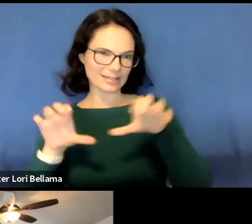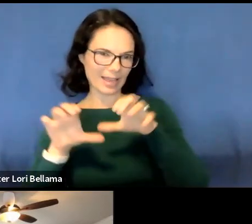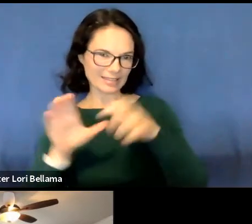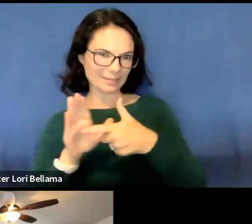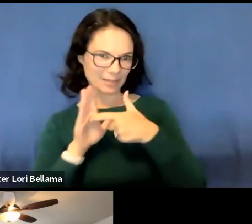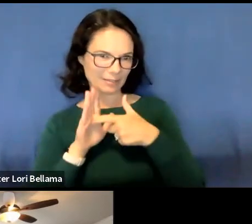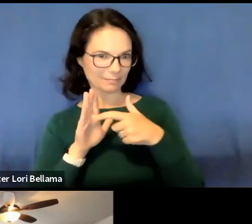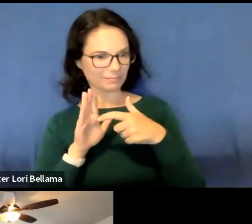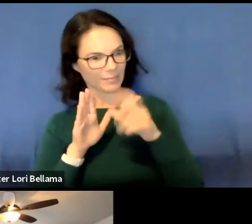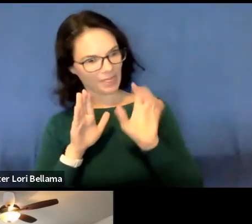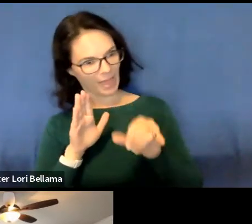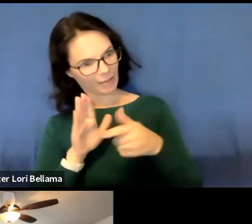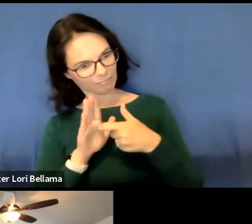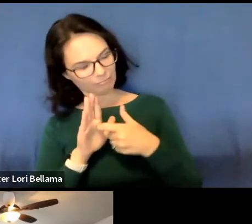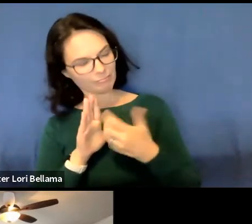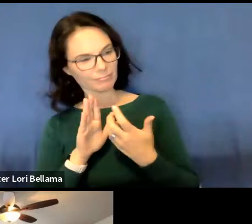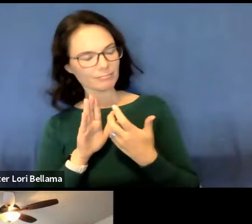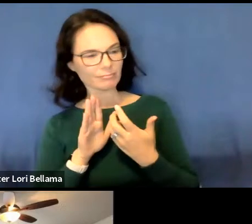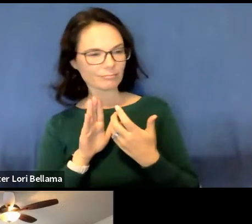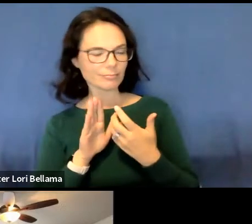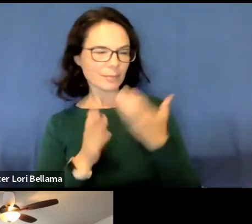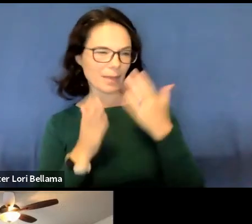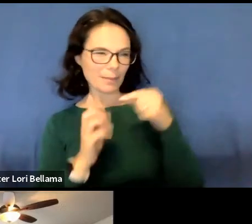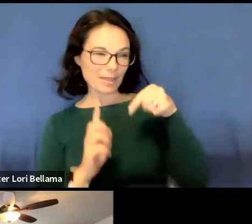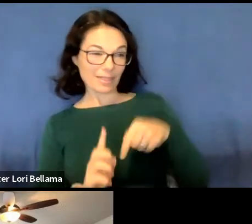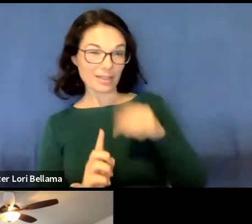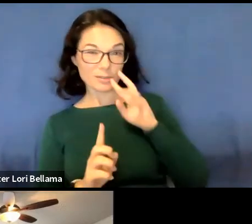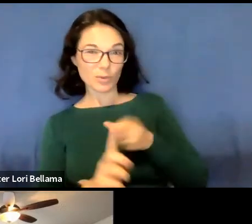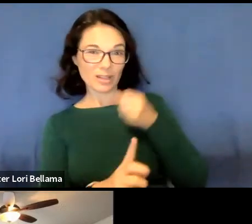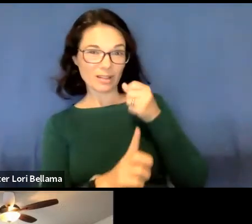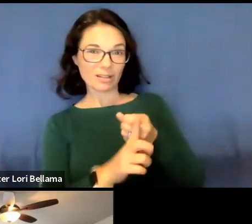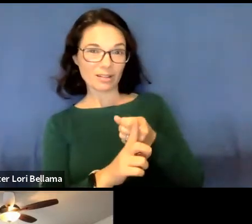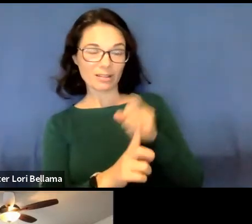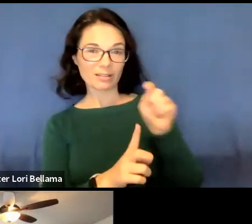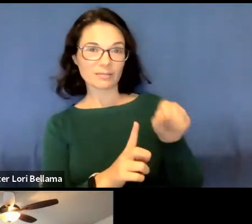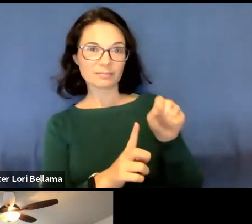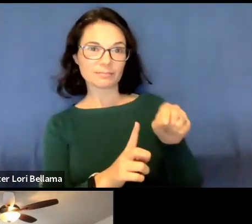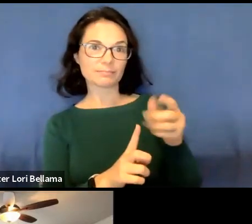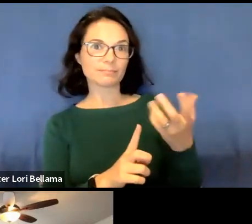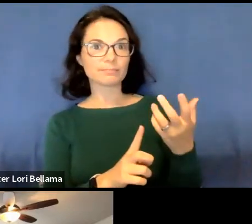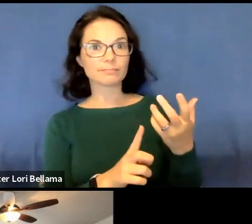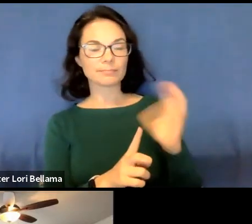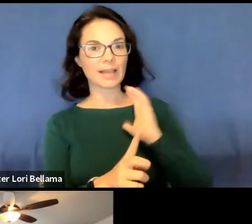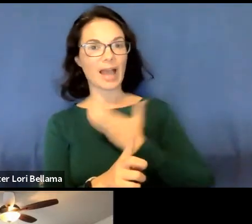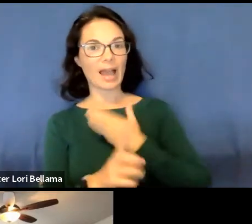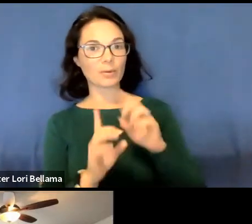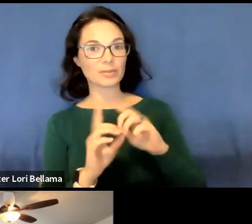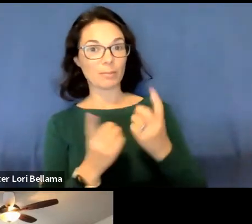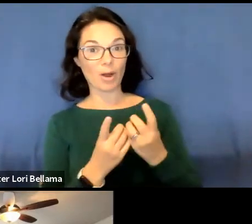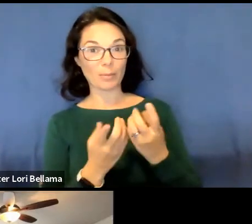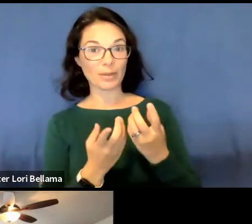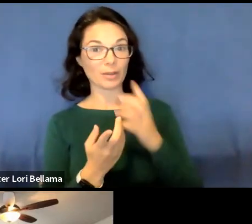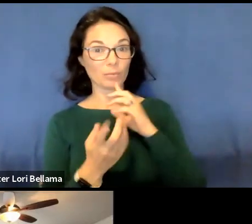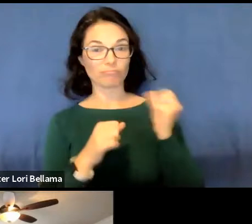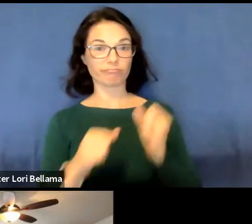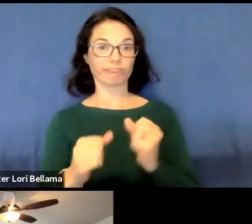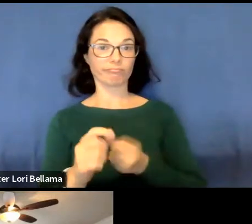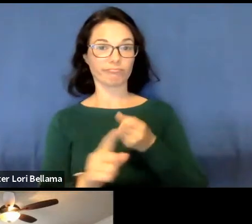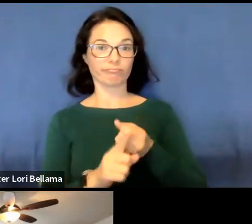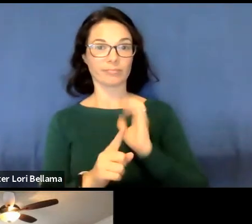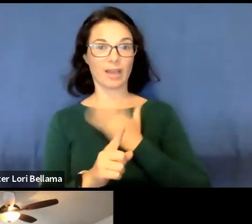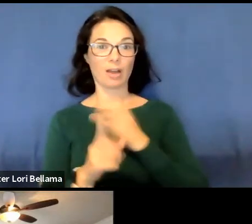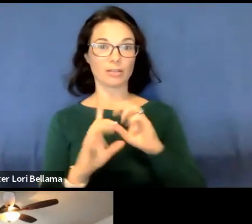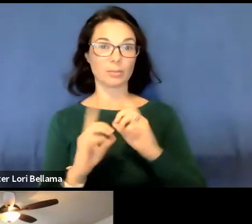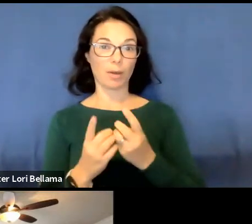requirement, this might impact, our department heavily.